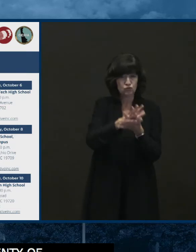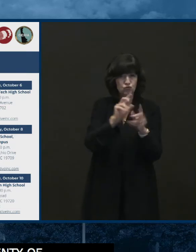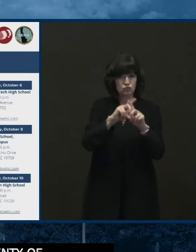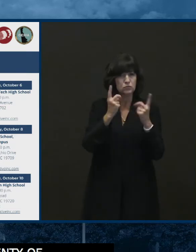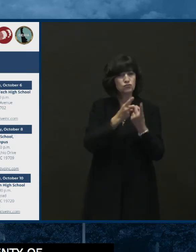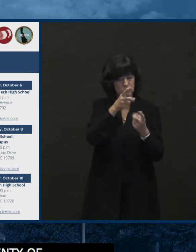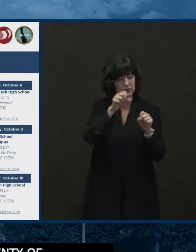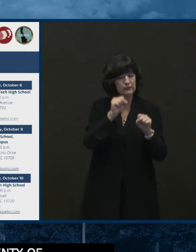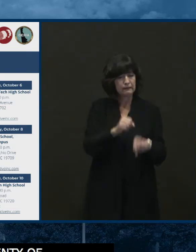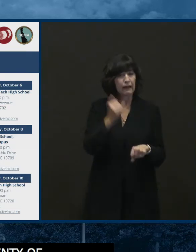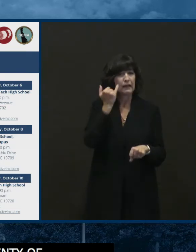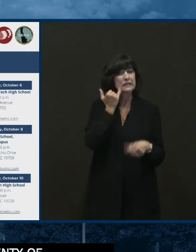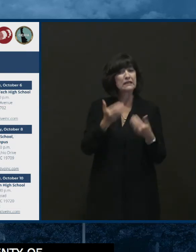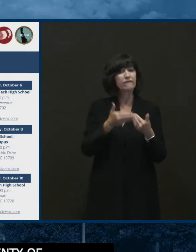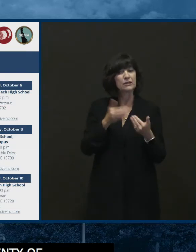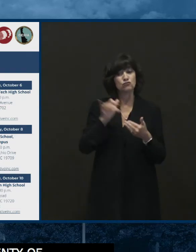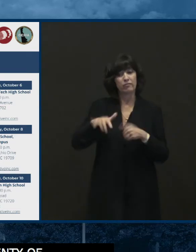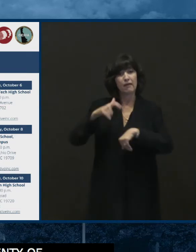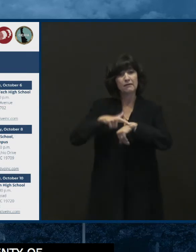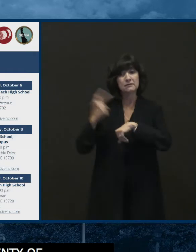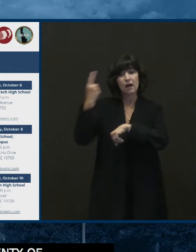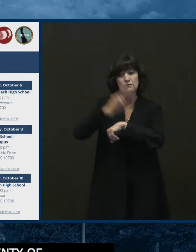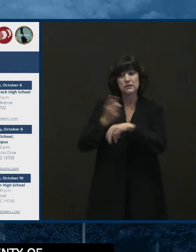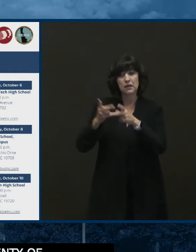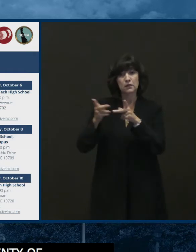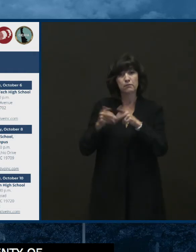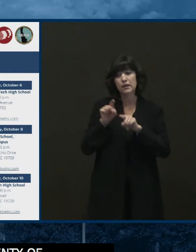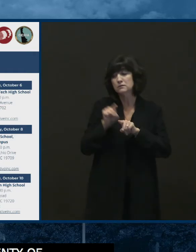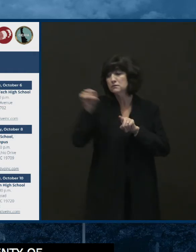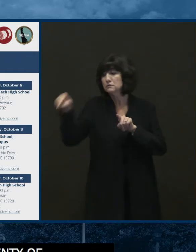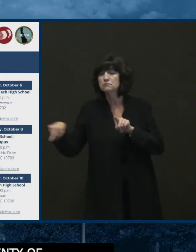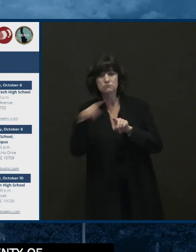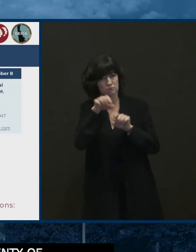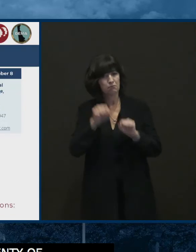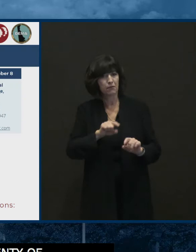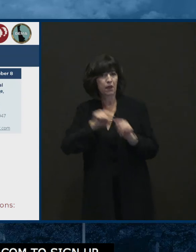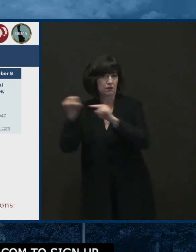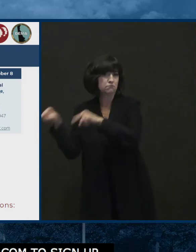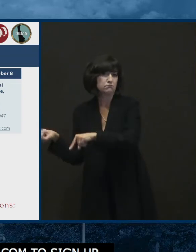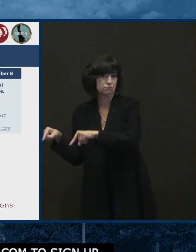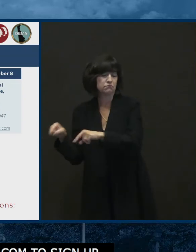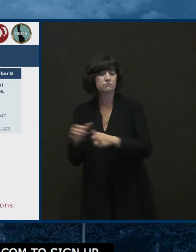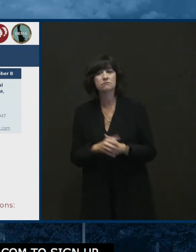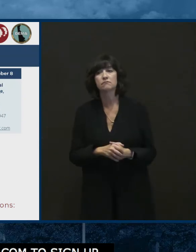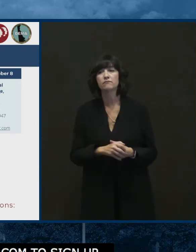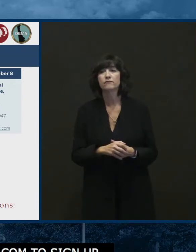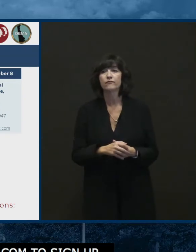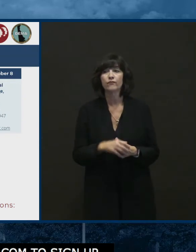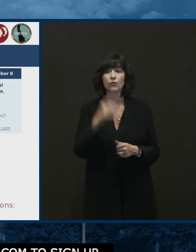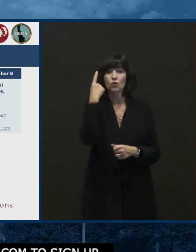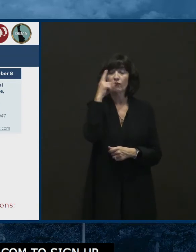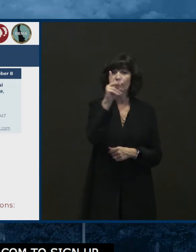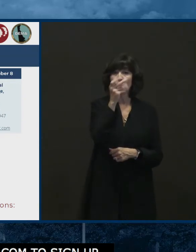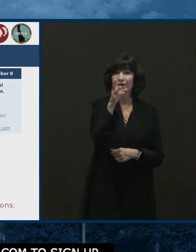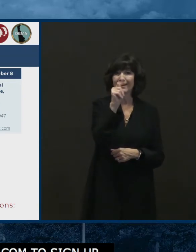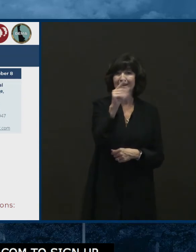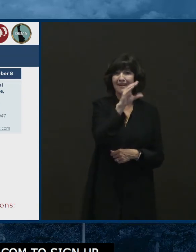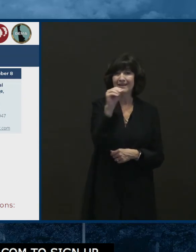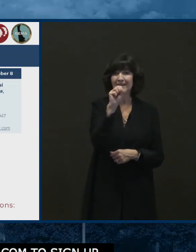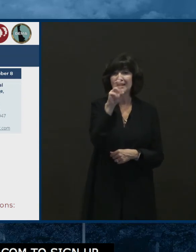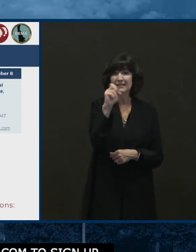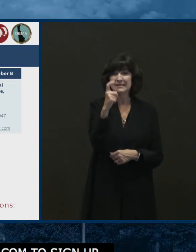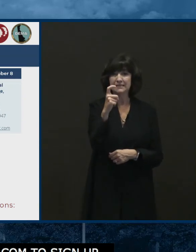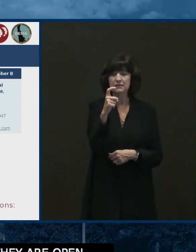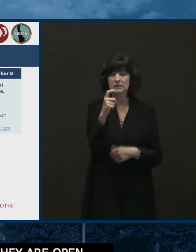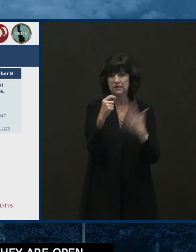convenient for you and your family, that works as well. They're all open to anyone. For Kent and Sussex, we only have 5, but what's not on